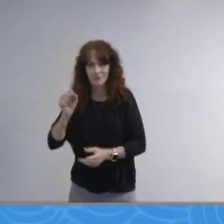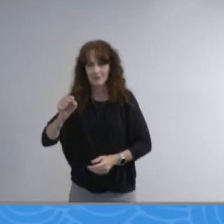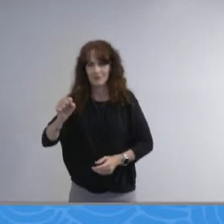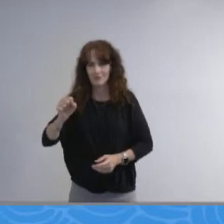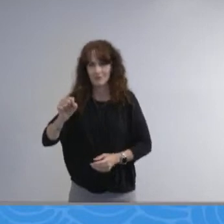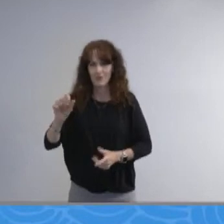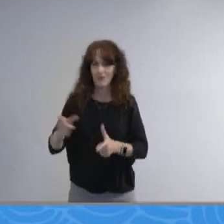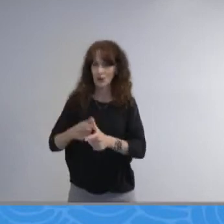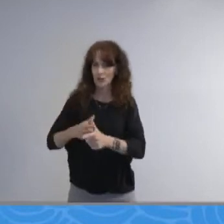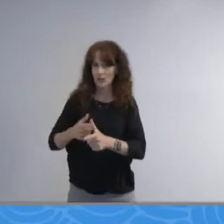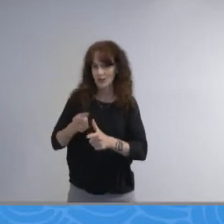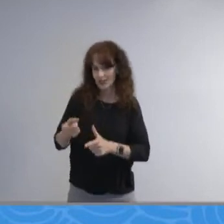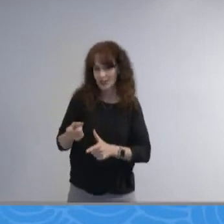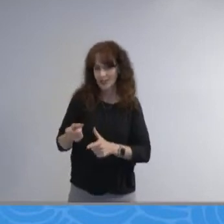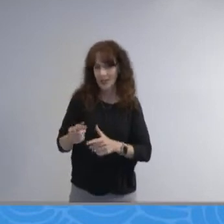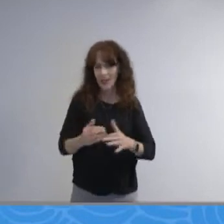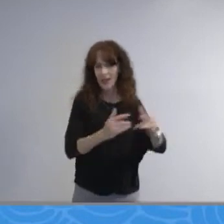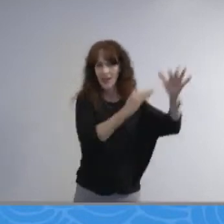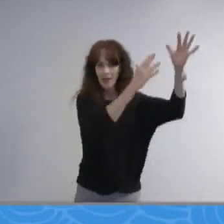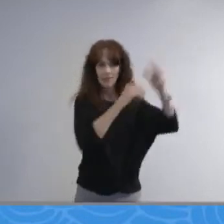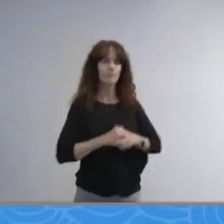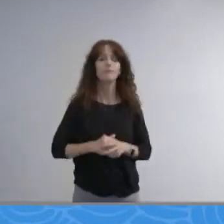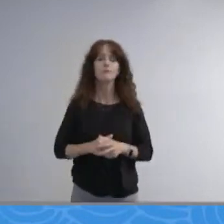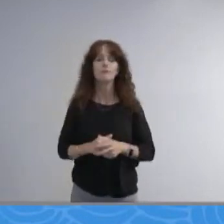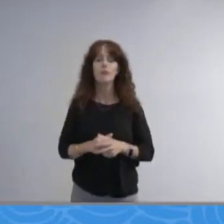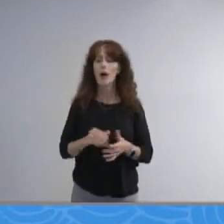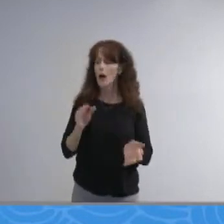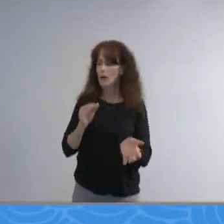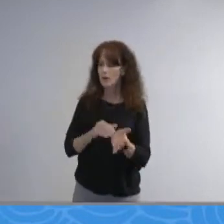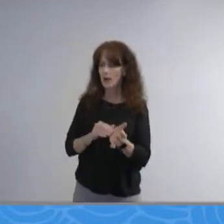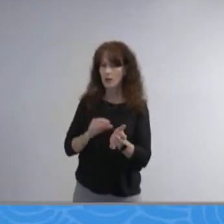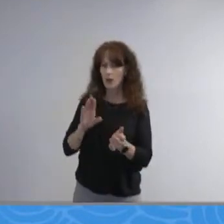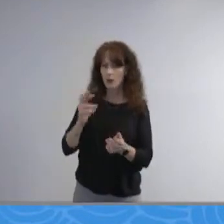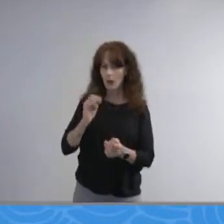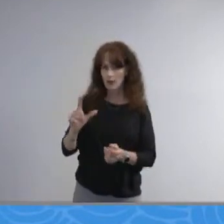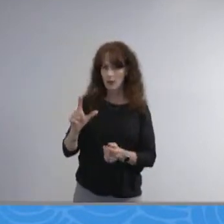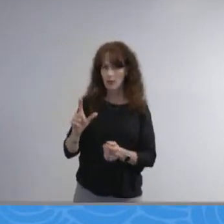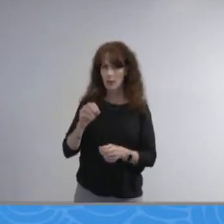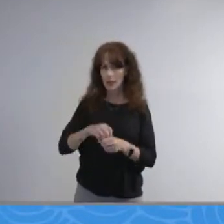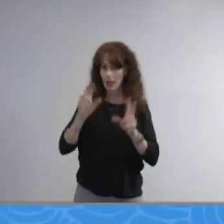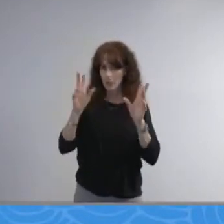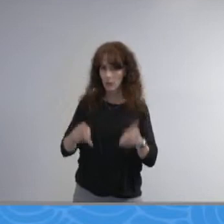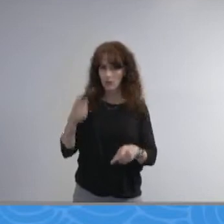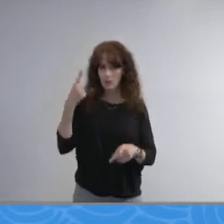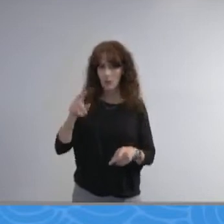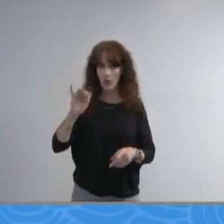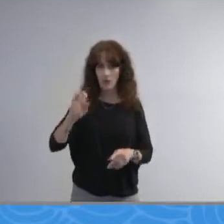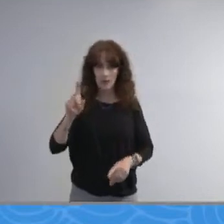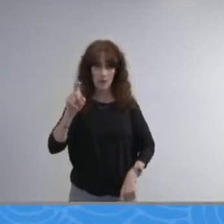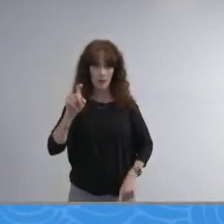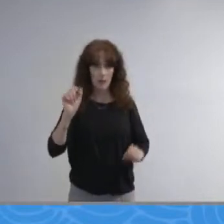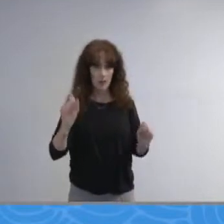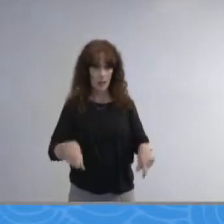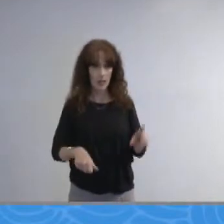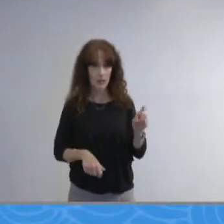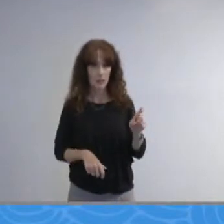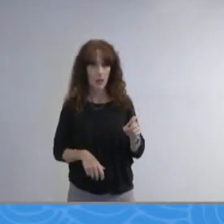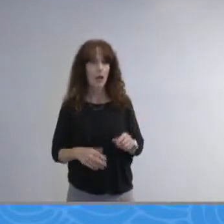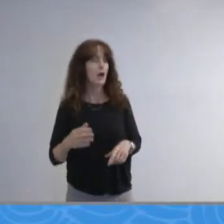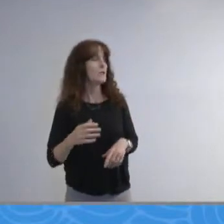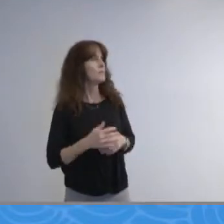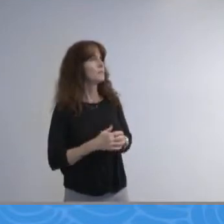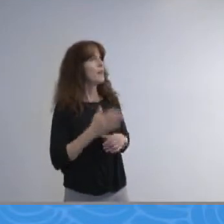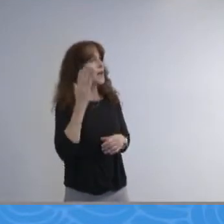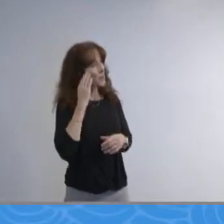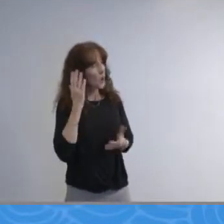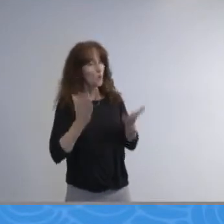it to them first. And Dr. Rachel, is it possible to have in-person meetings for the IEP? Well, I